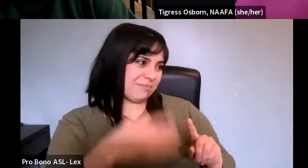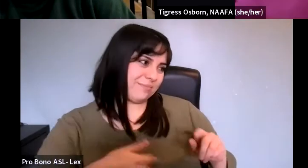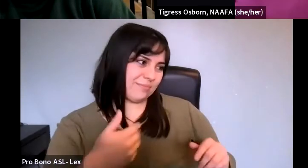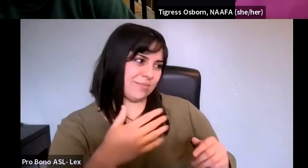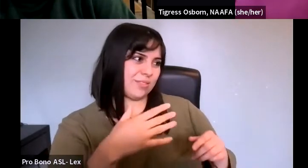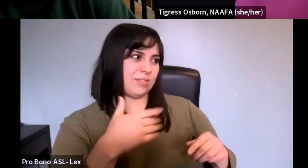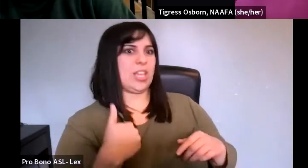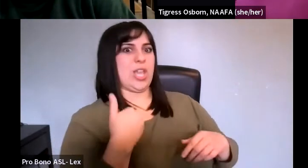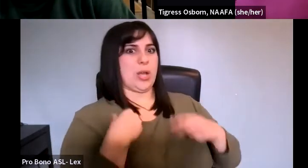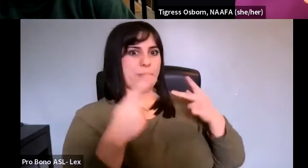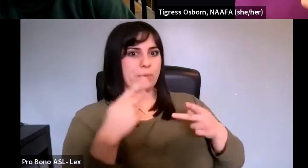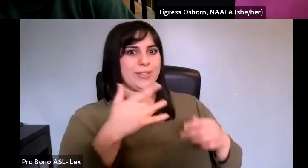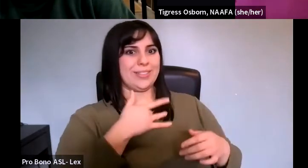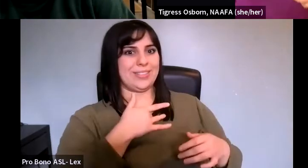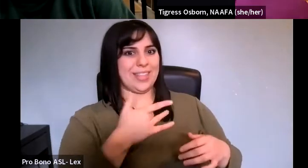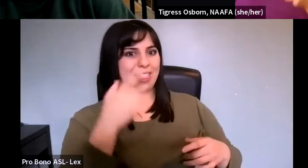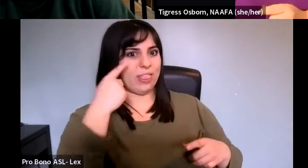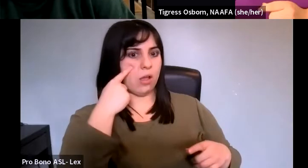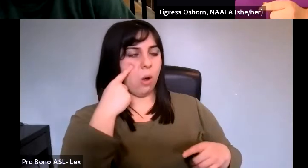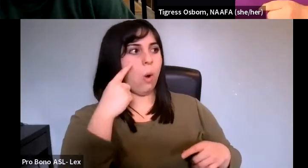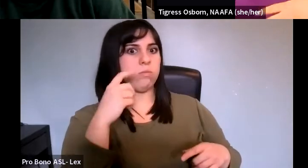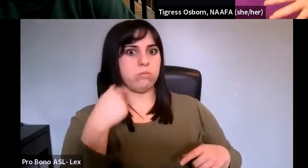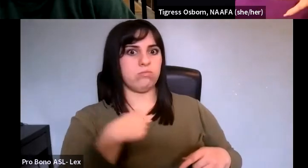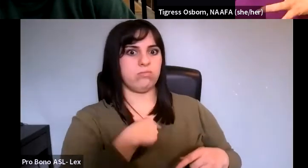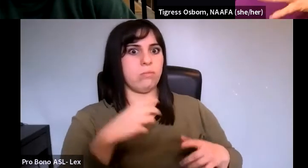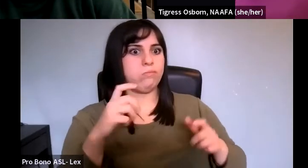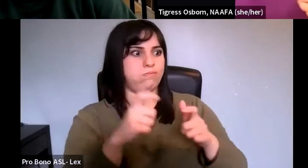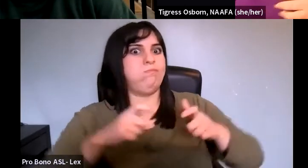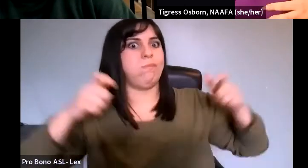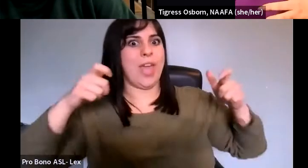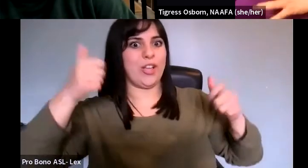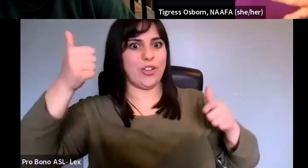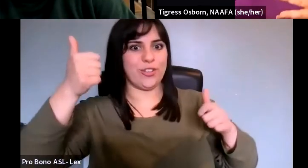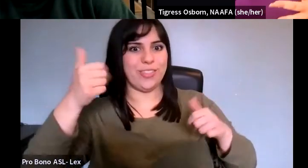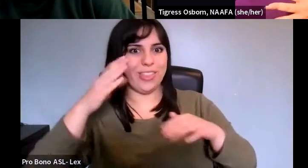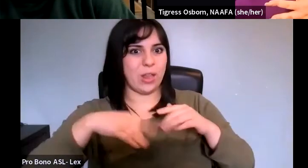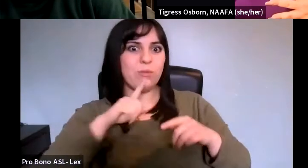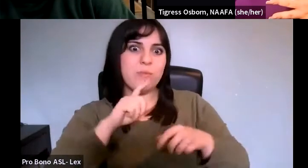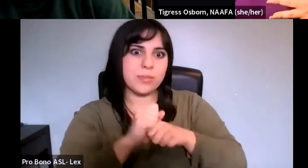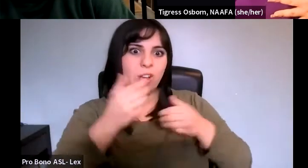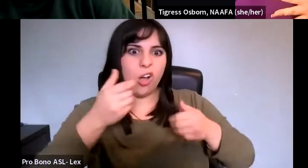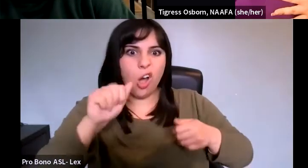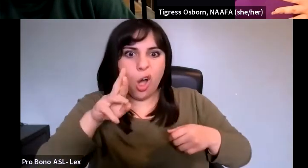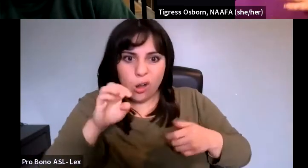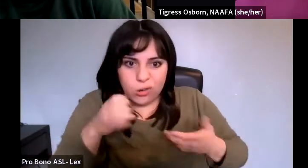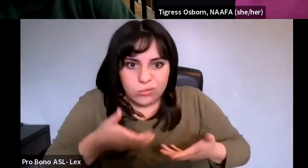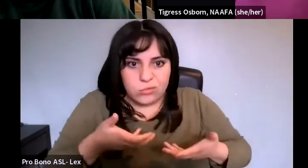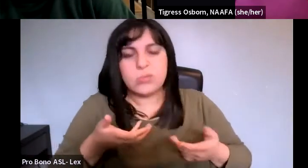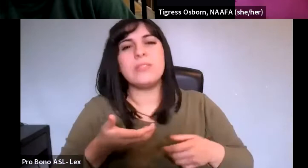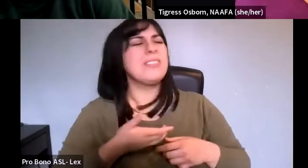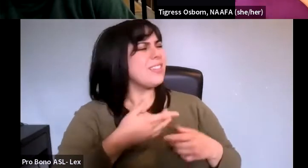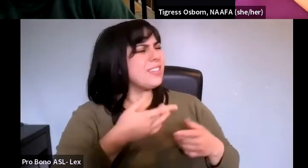our lives, think we are much bigger than we are. Can you talk a little bit about, in activist community, we often talk about